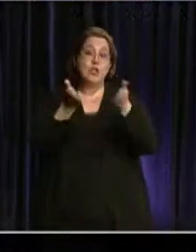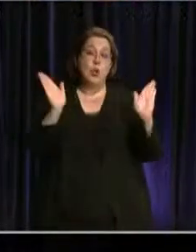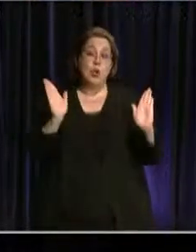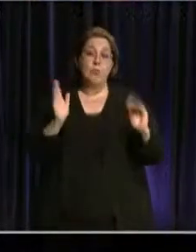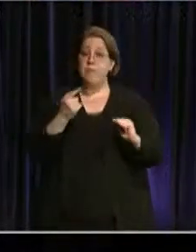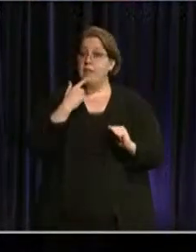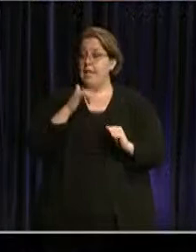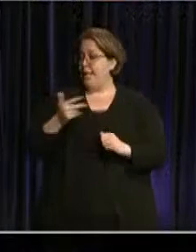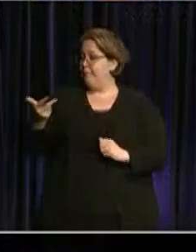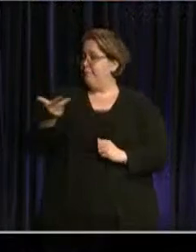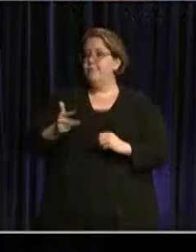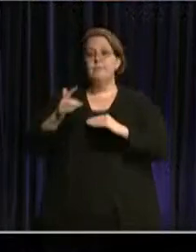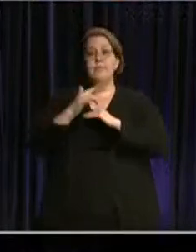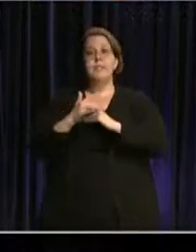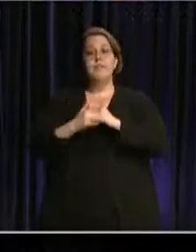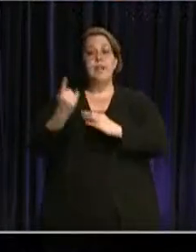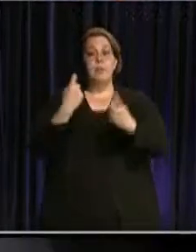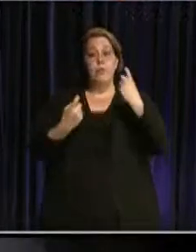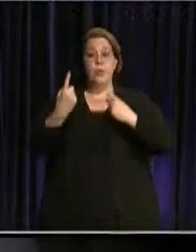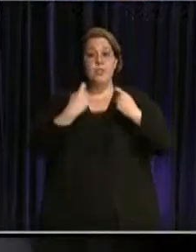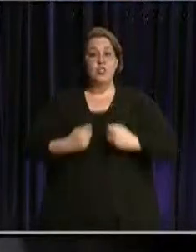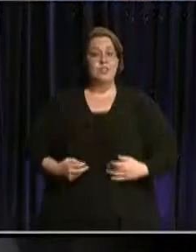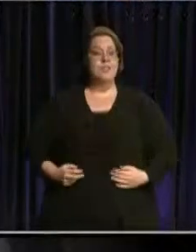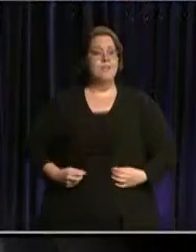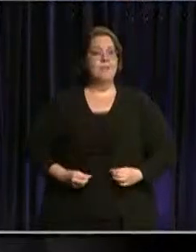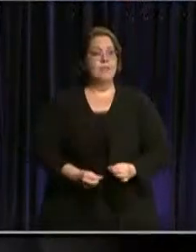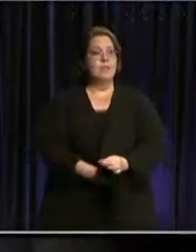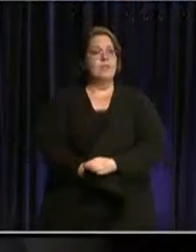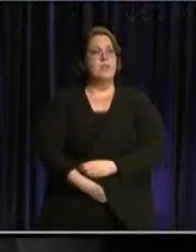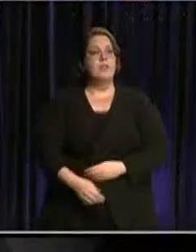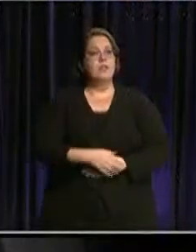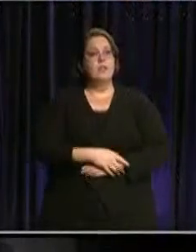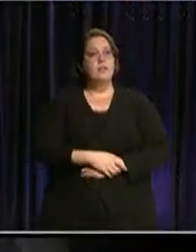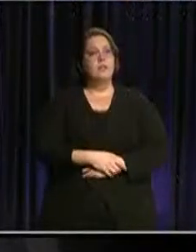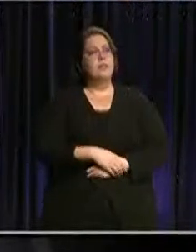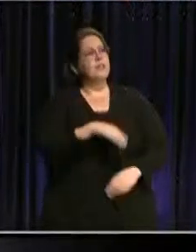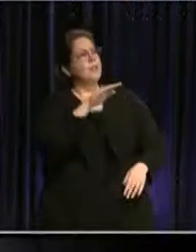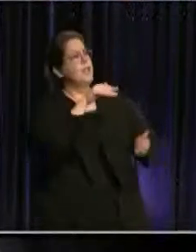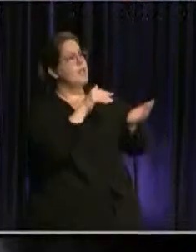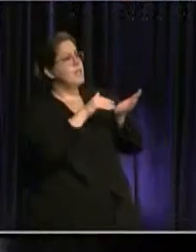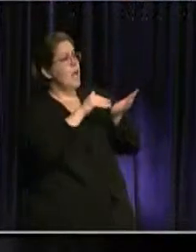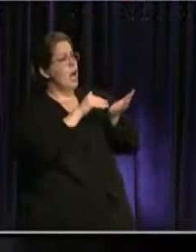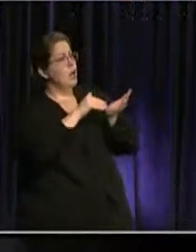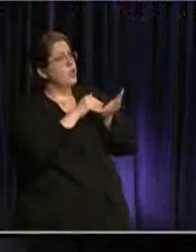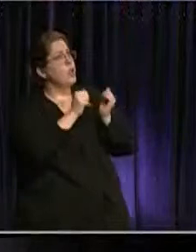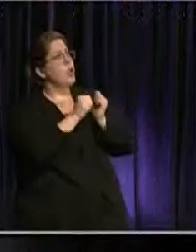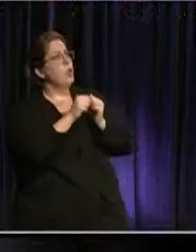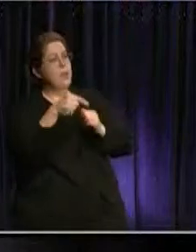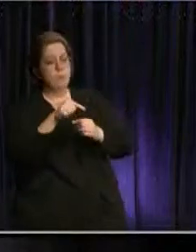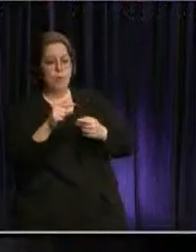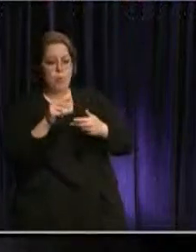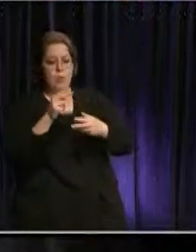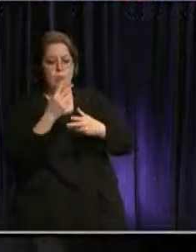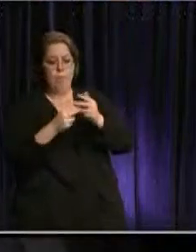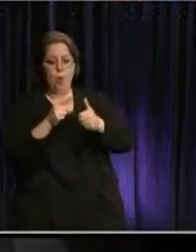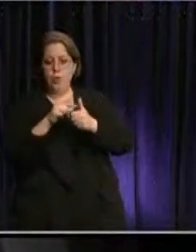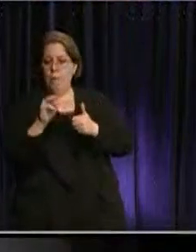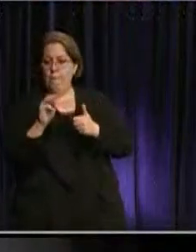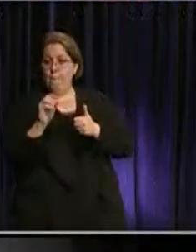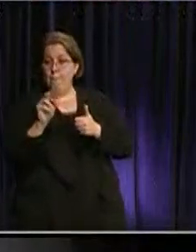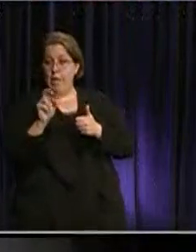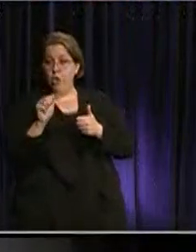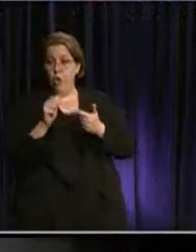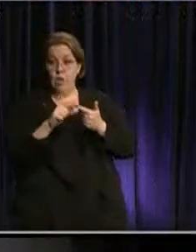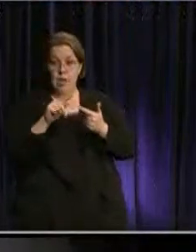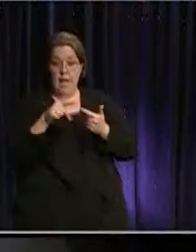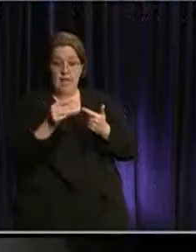With that, the judge, myself, and Dr. Bridger are available for questions. Dr. Bridger, with both Moderna and Pfizer saying that people will